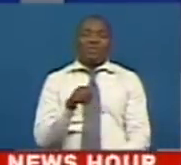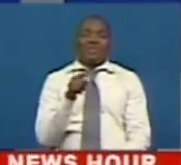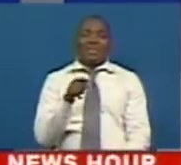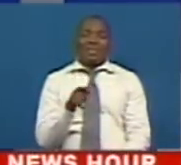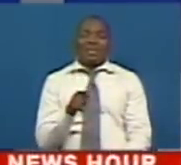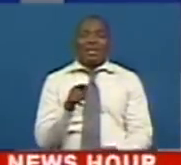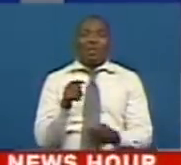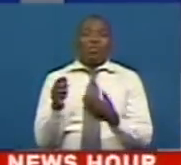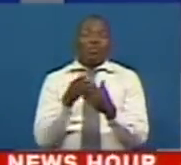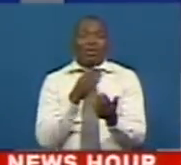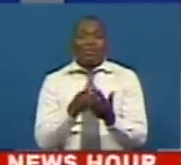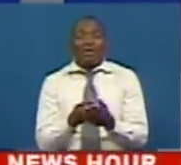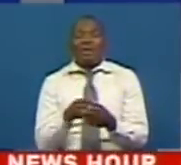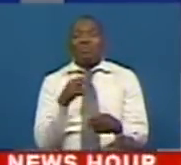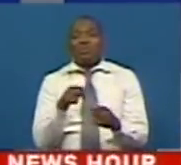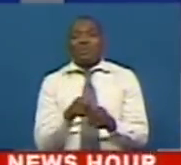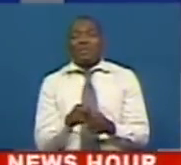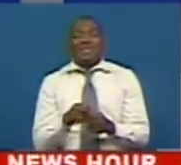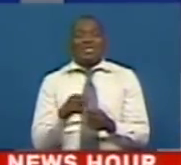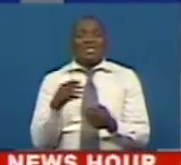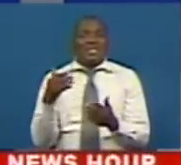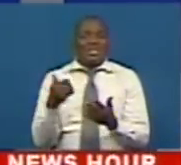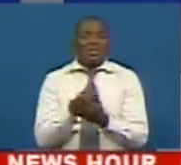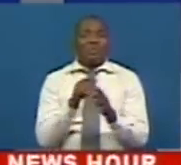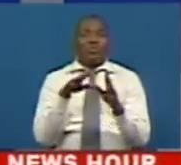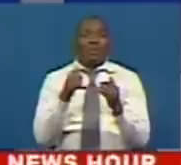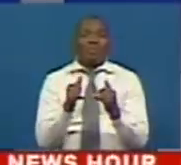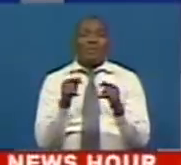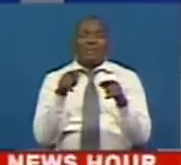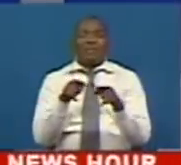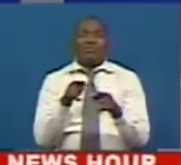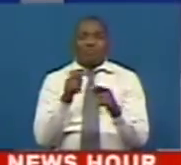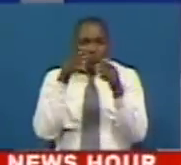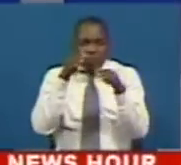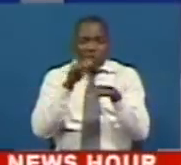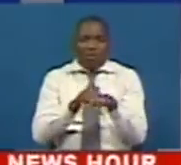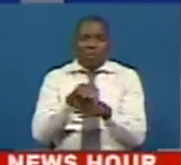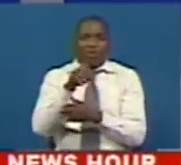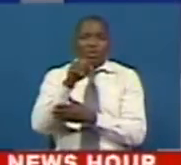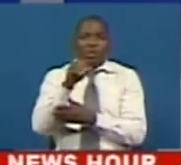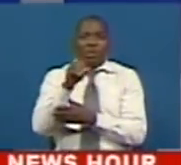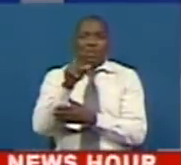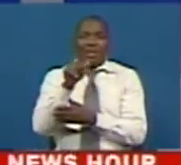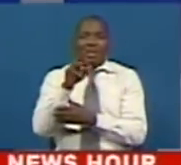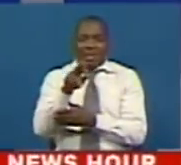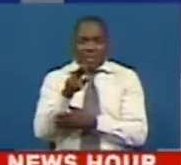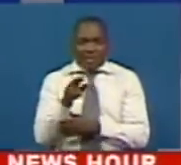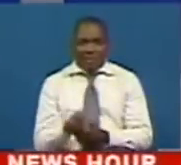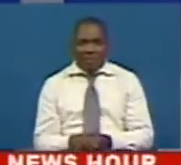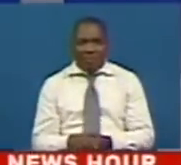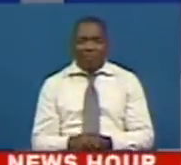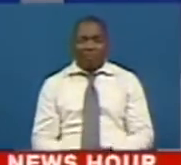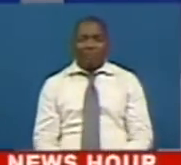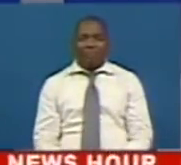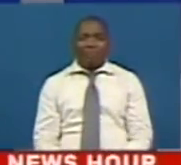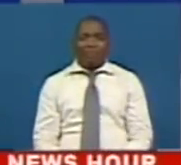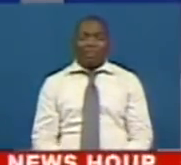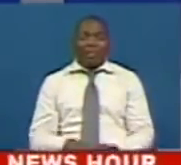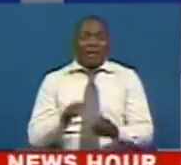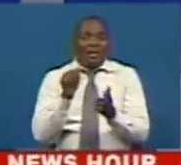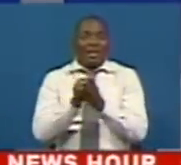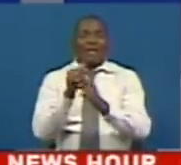said despite the delays, BPower is moving to ramp up solar components in the supply mix to 50 megawatts.